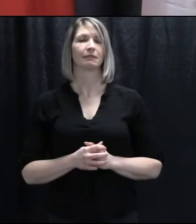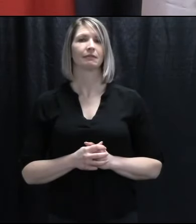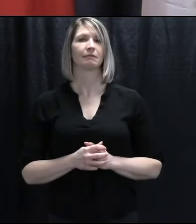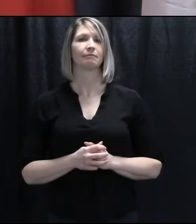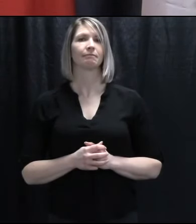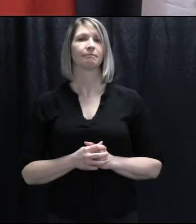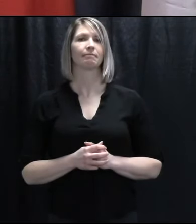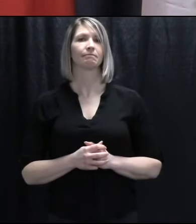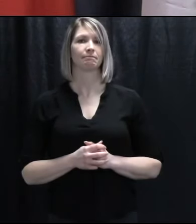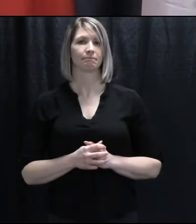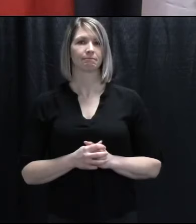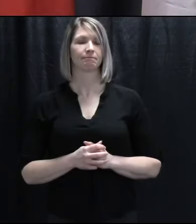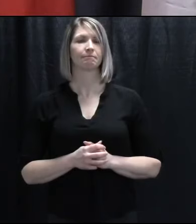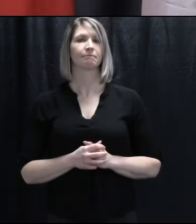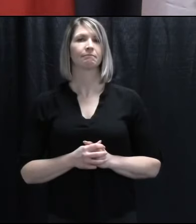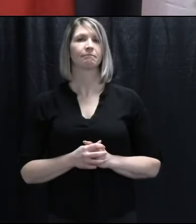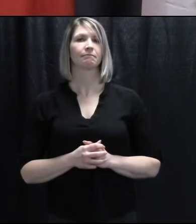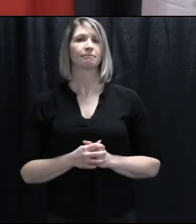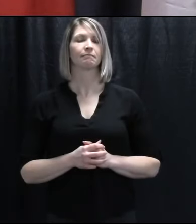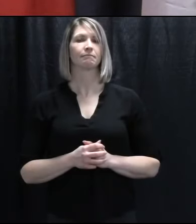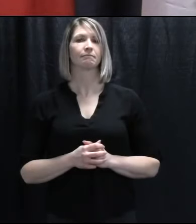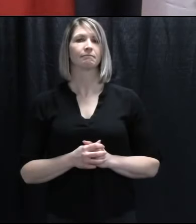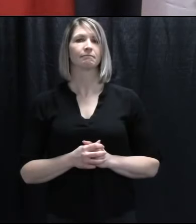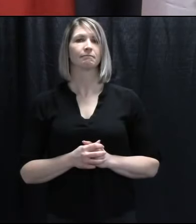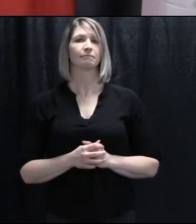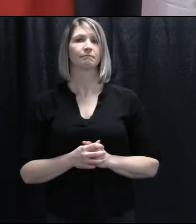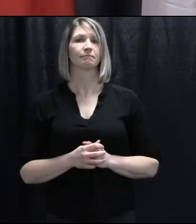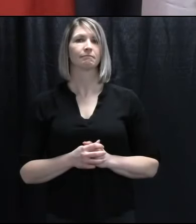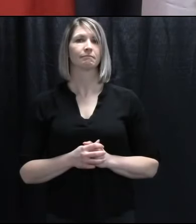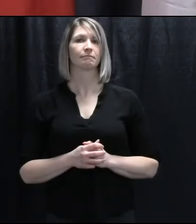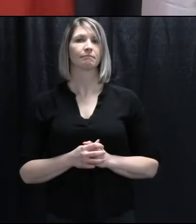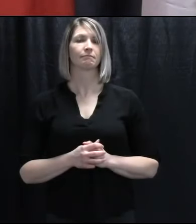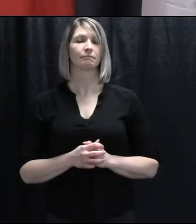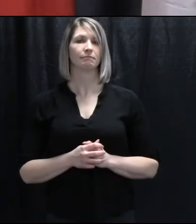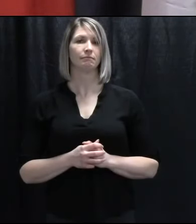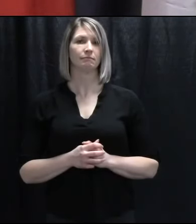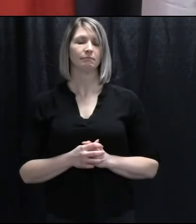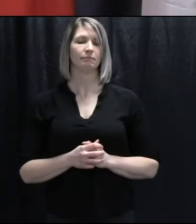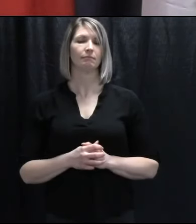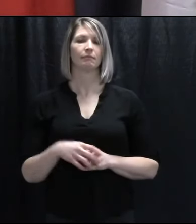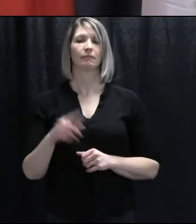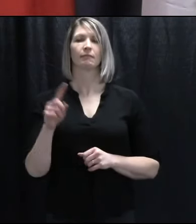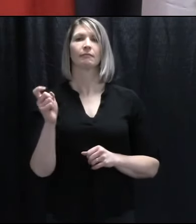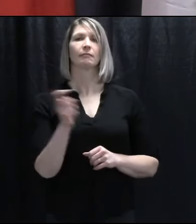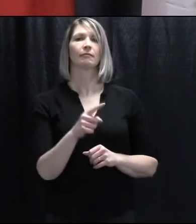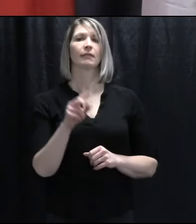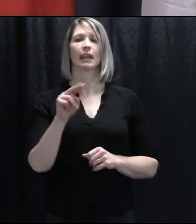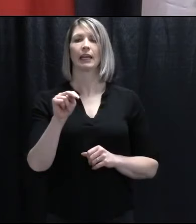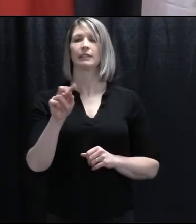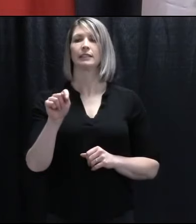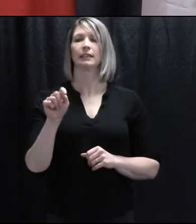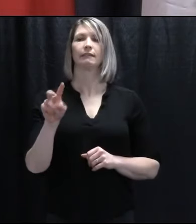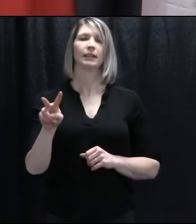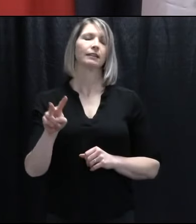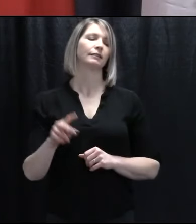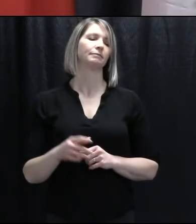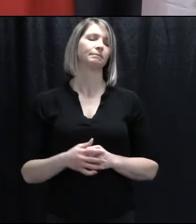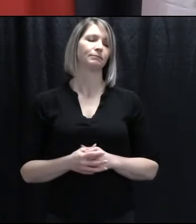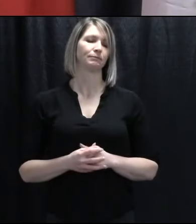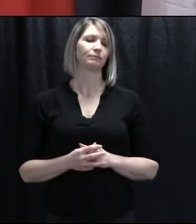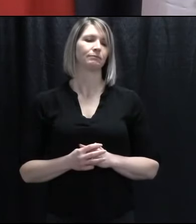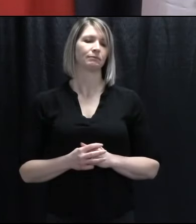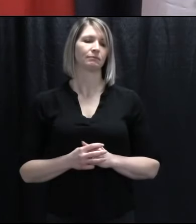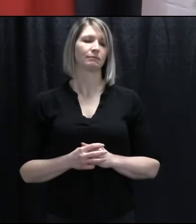Thank you. The next question, Kellyanne Roberts, NTV News. Please go ahead. Thank